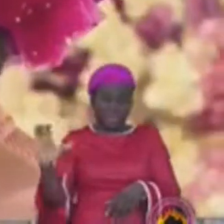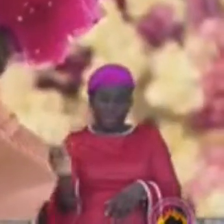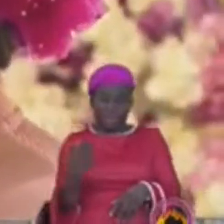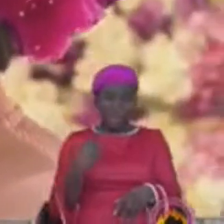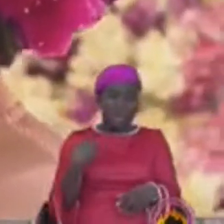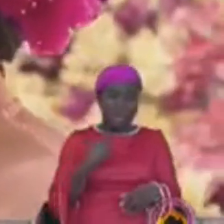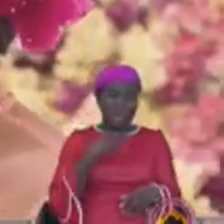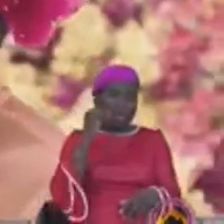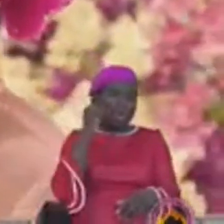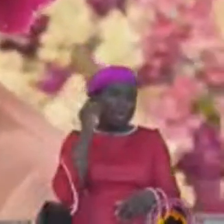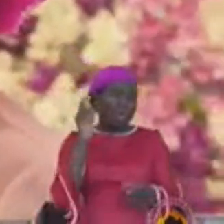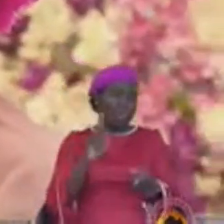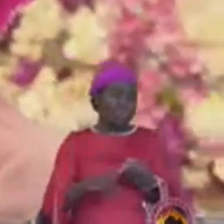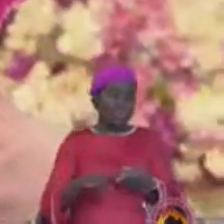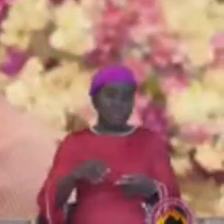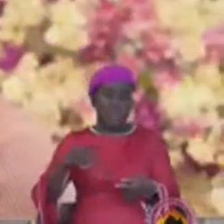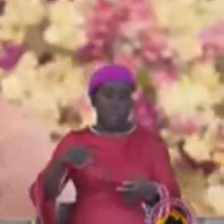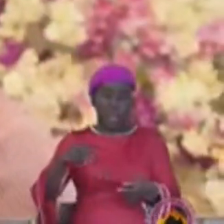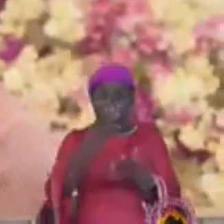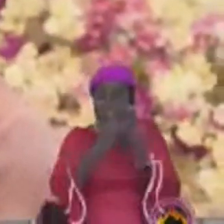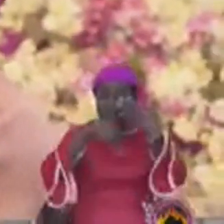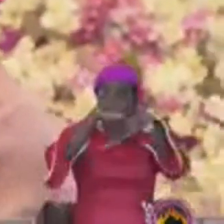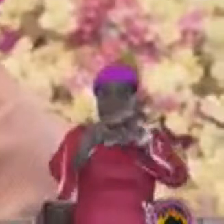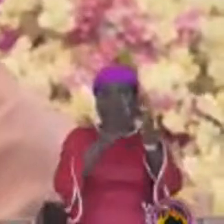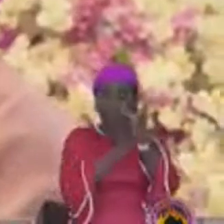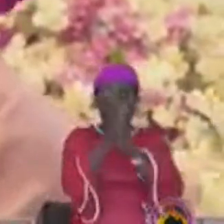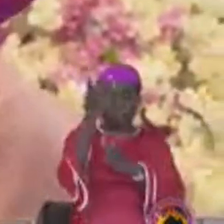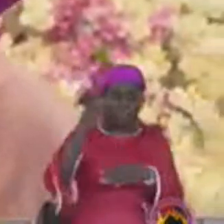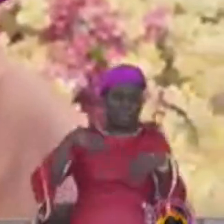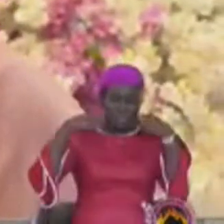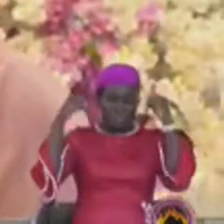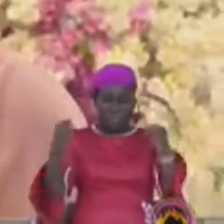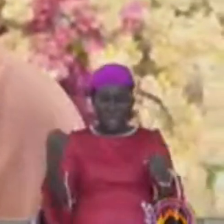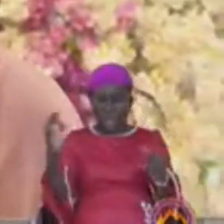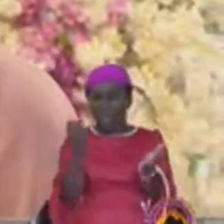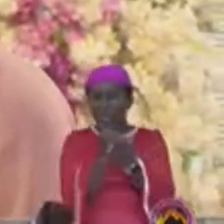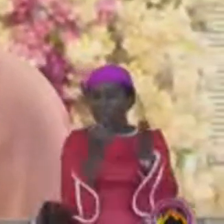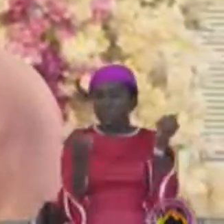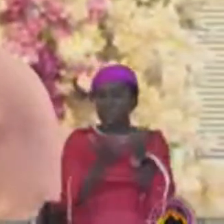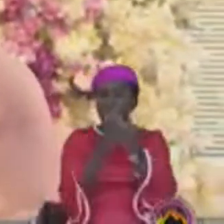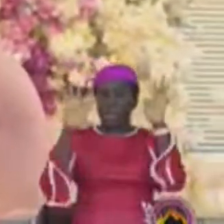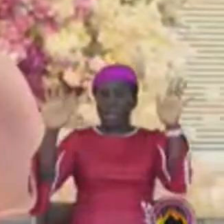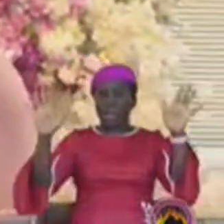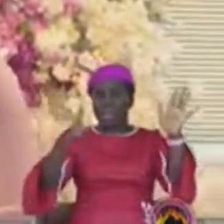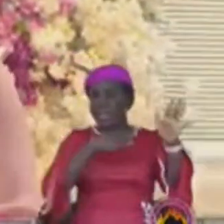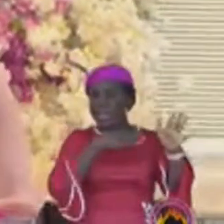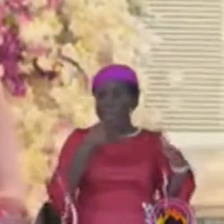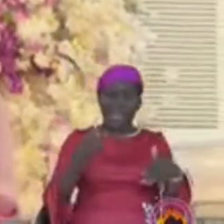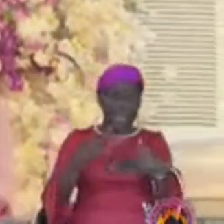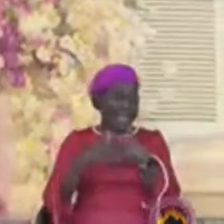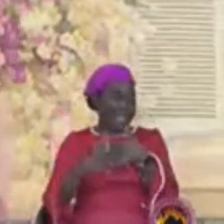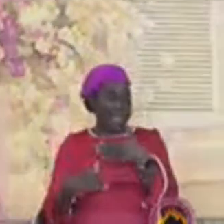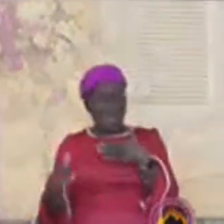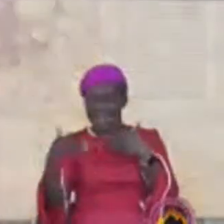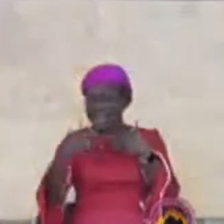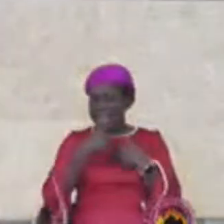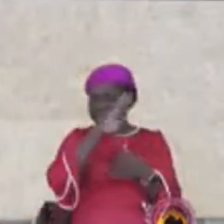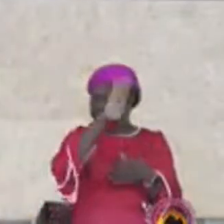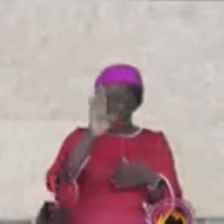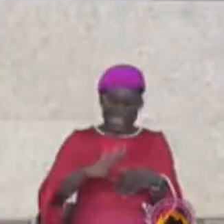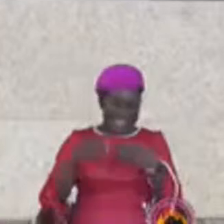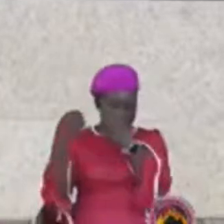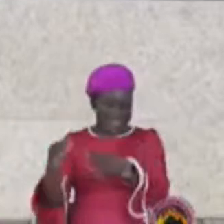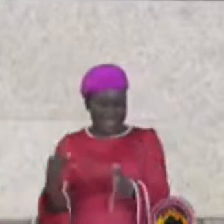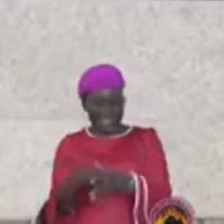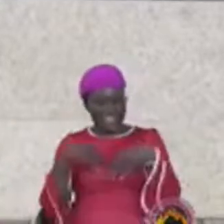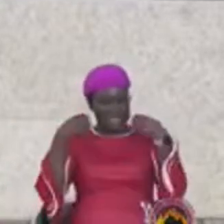the belt of camps, he gleams in wave. And the blood has never lost its